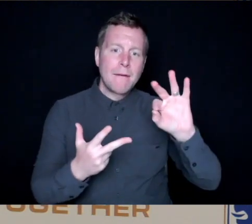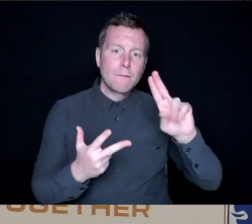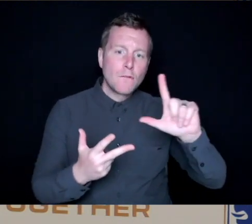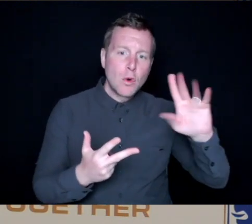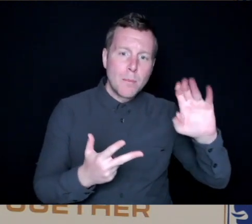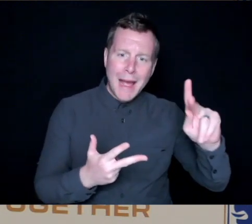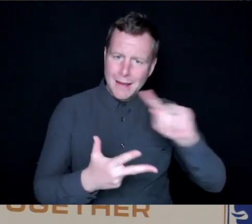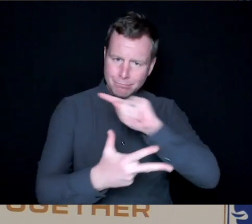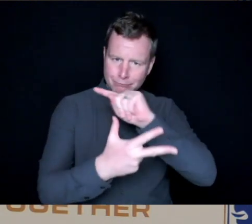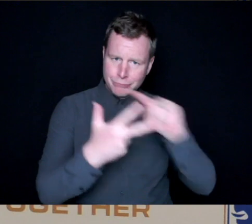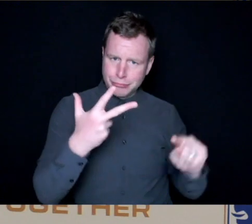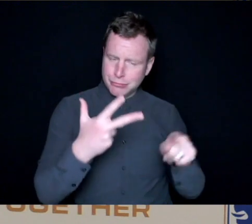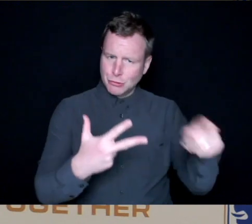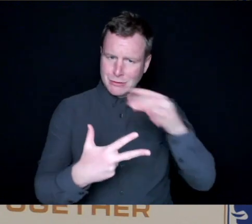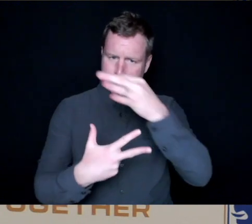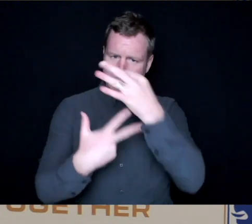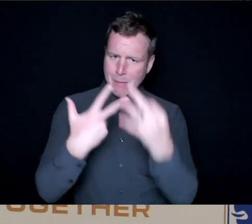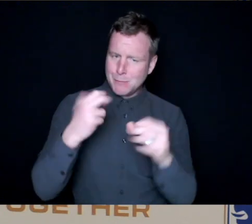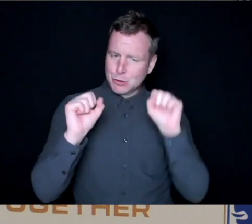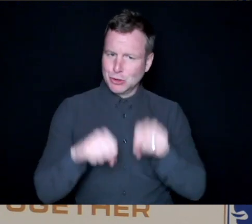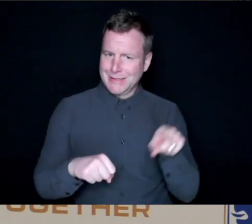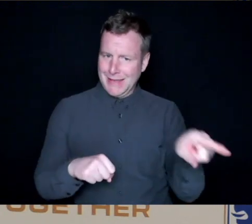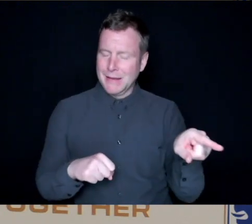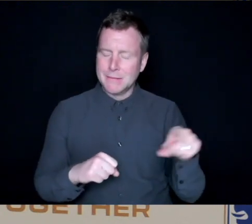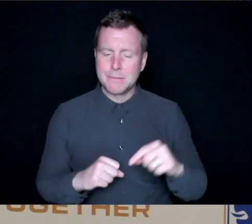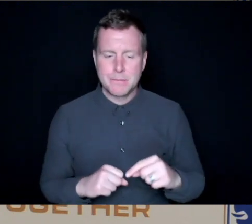I just feel that